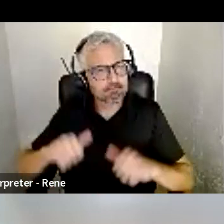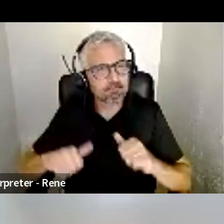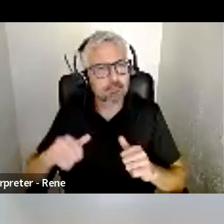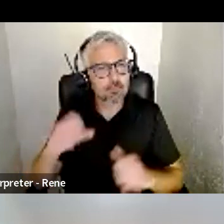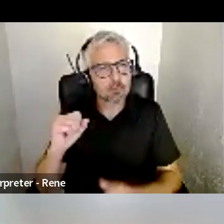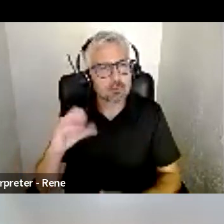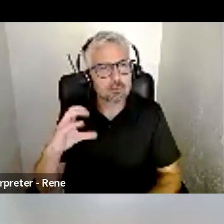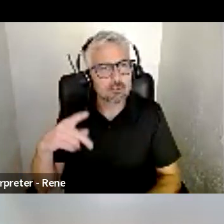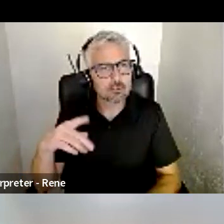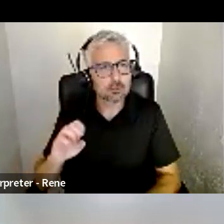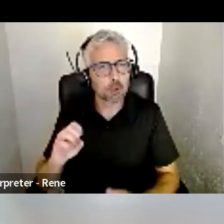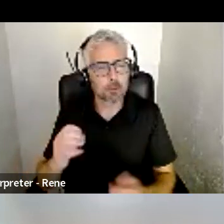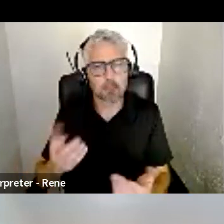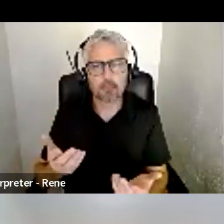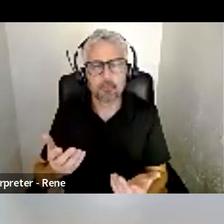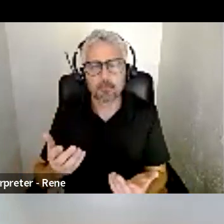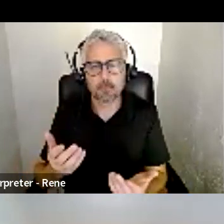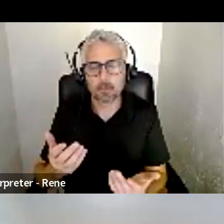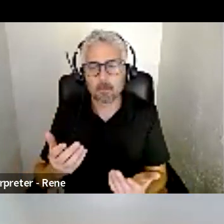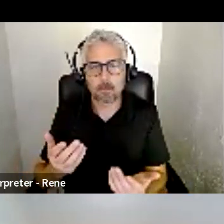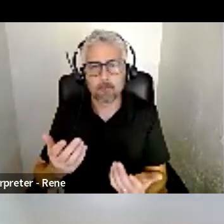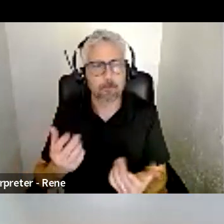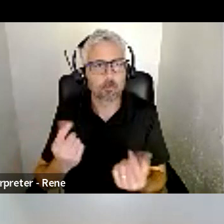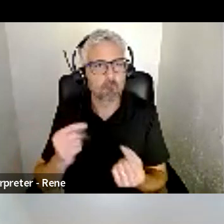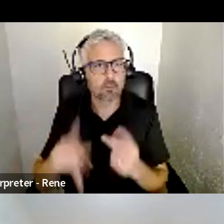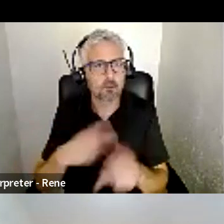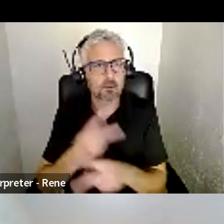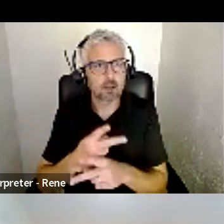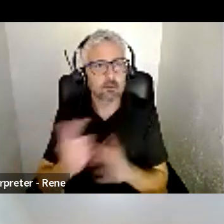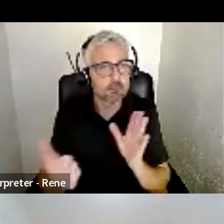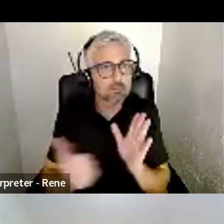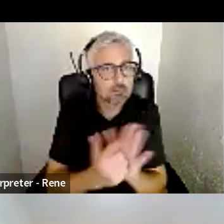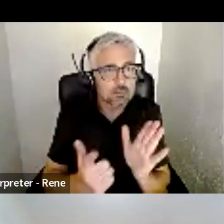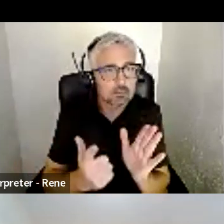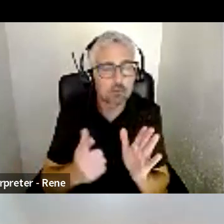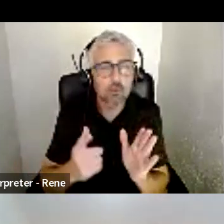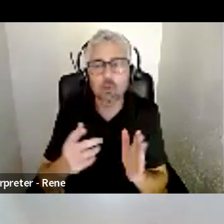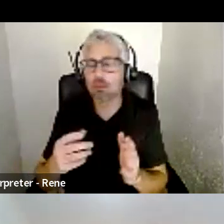scope of what forms of prohibitions or what forms